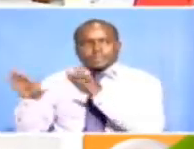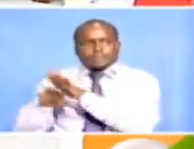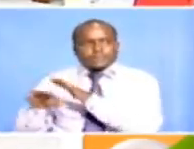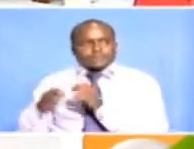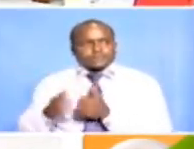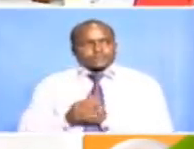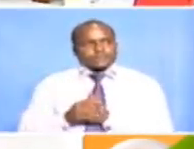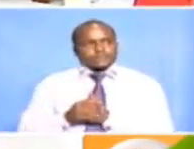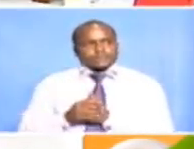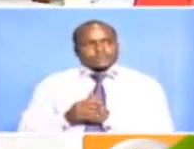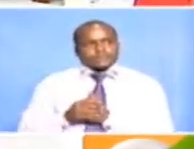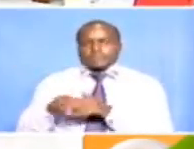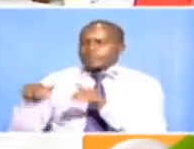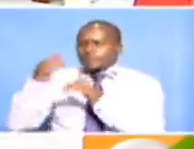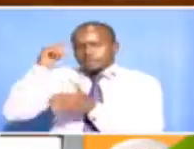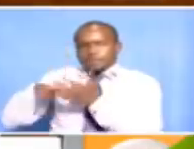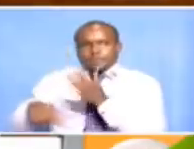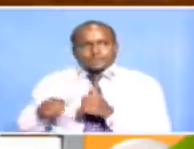okay. Governor, what are you waiting for?